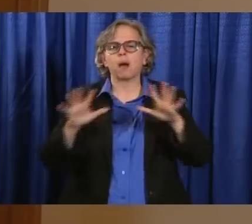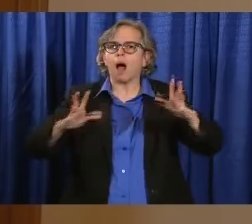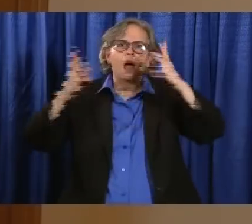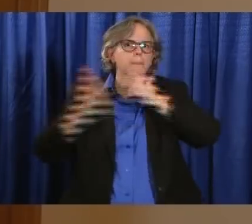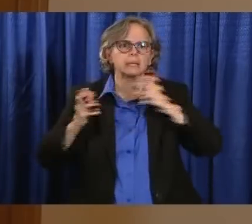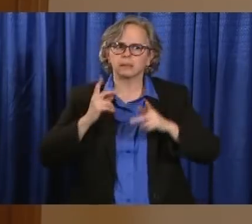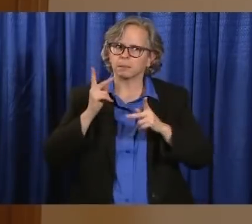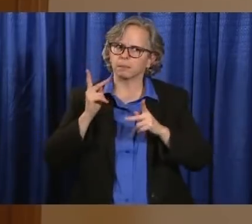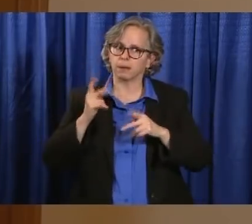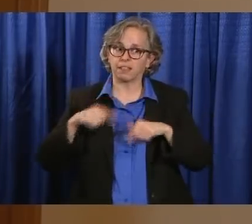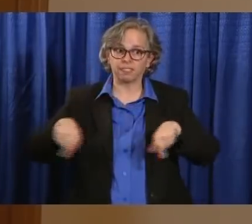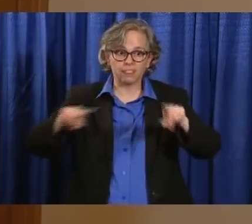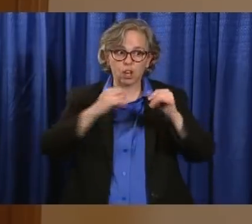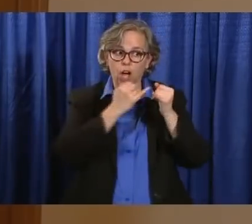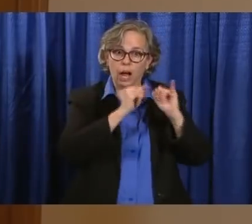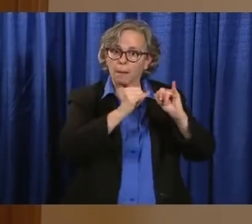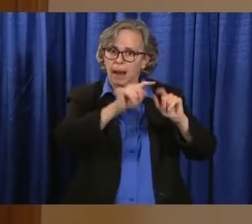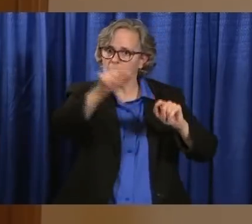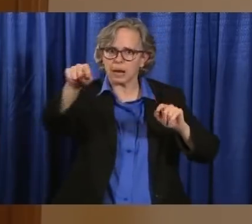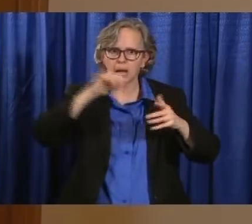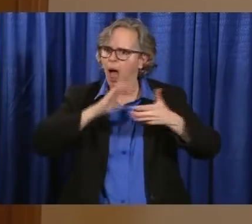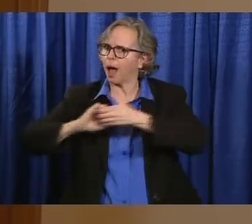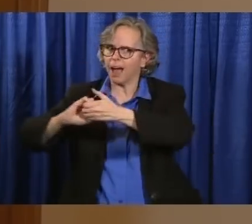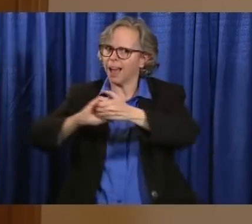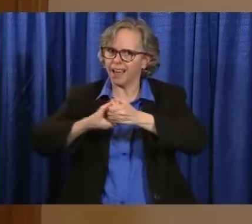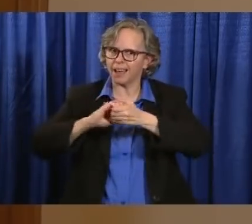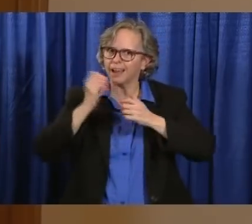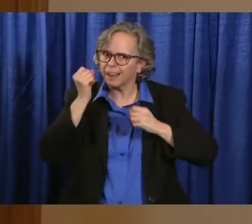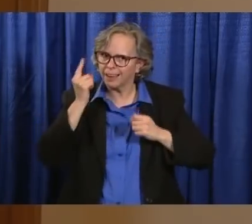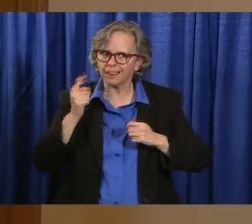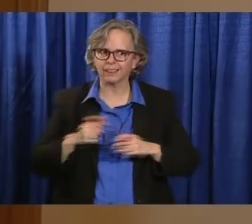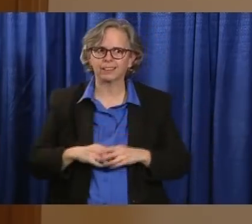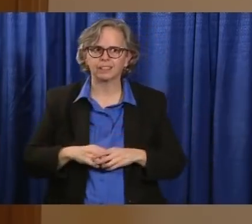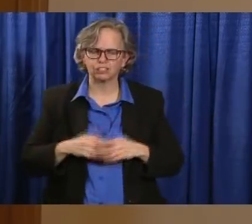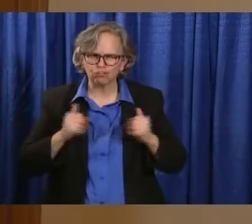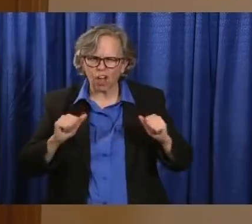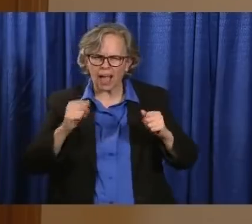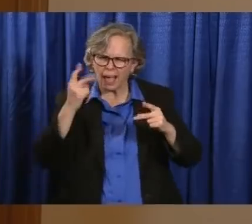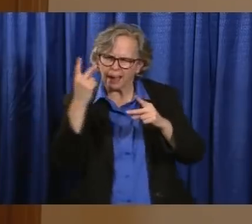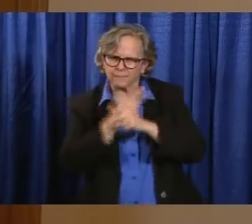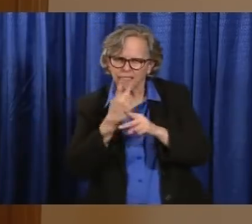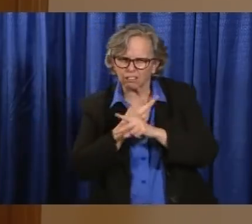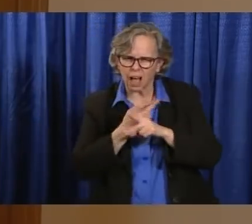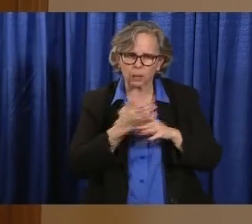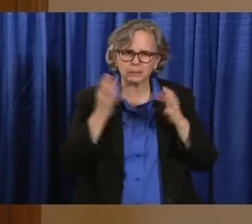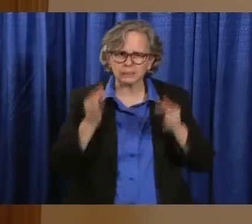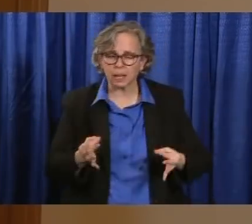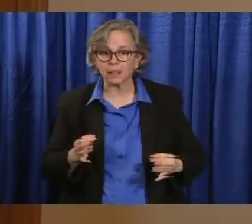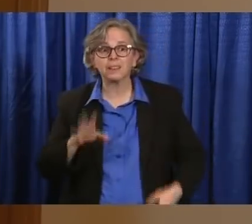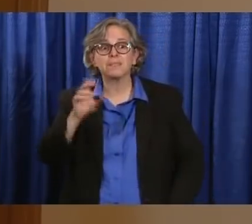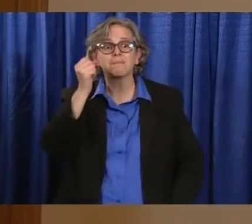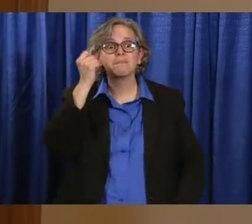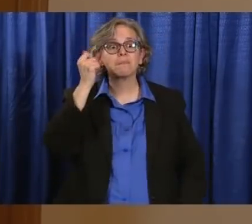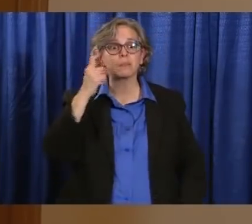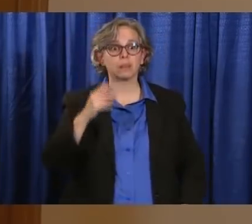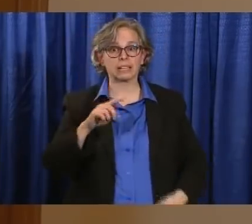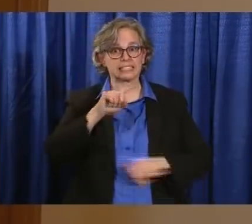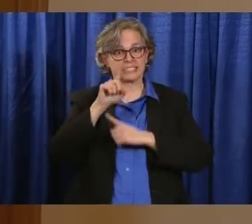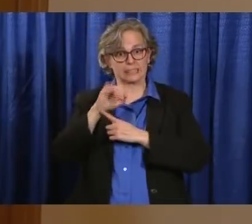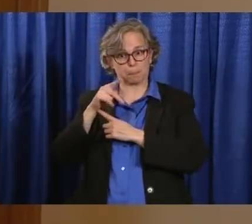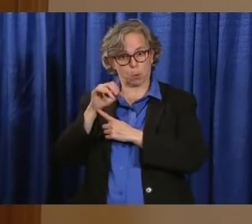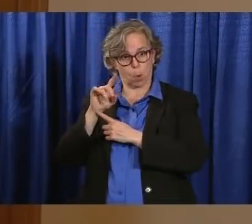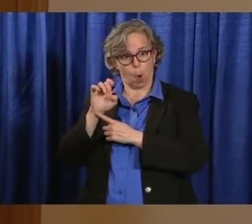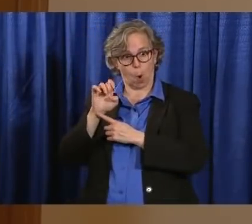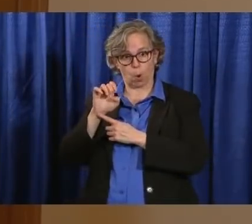in some of our areas, a zip code could have less than 100 people in it. And so we're trying always to balance